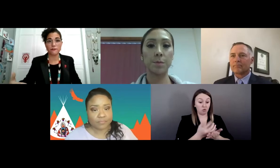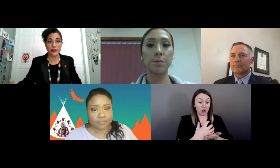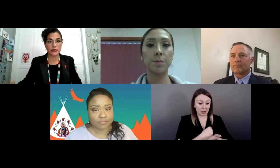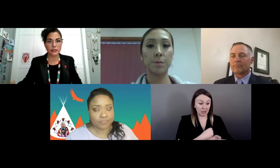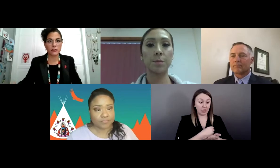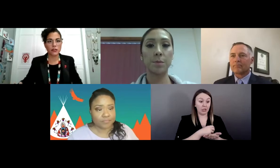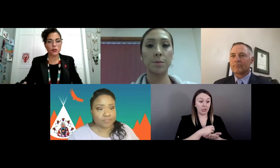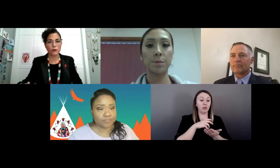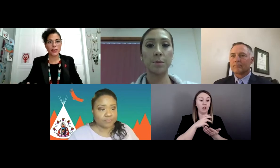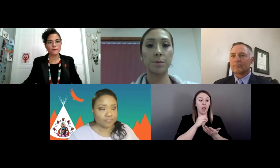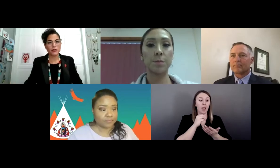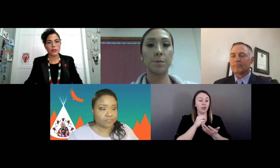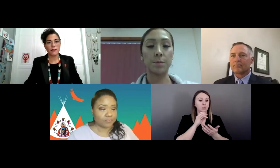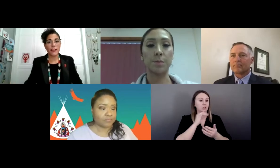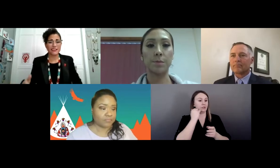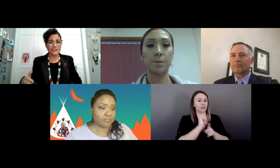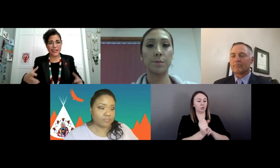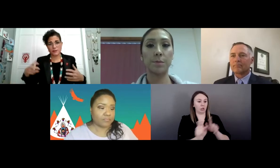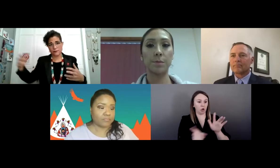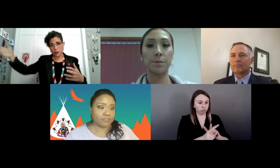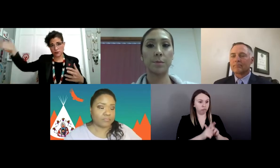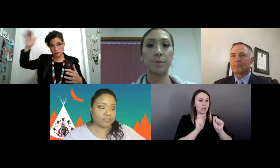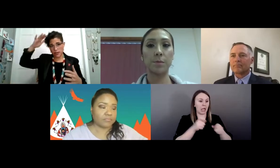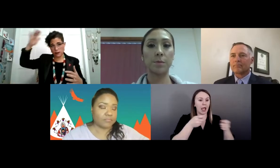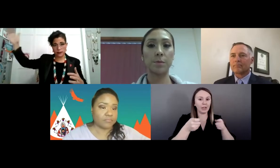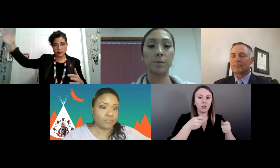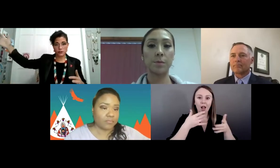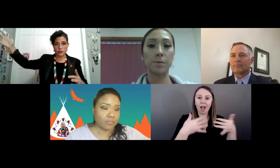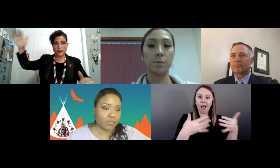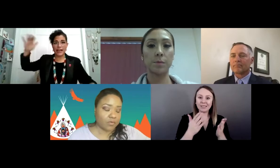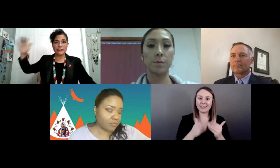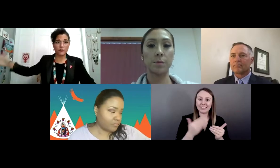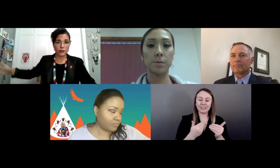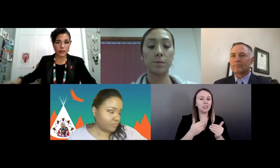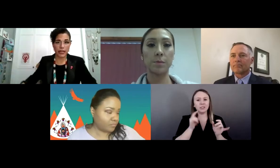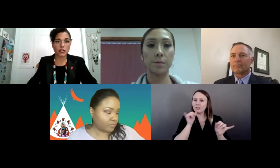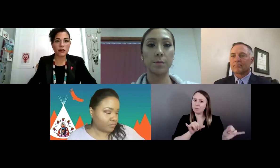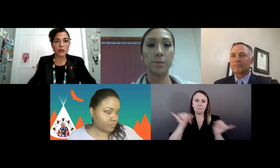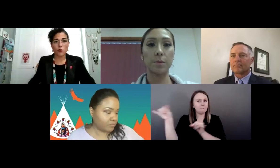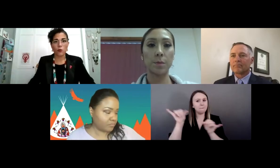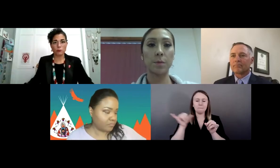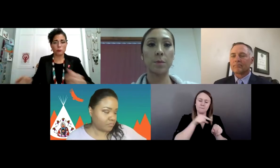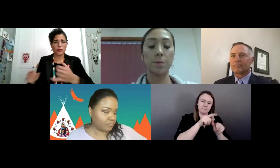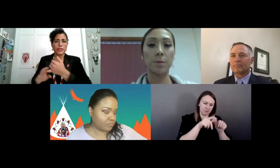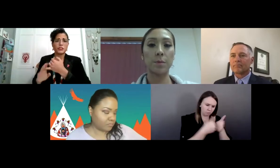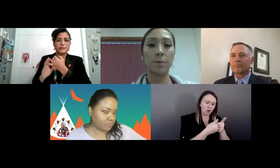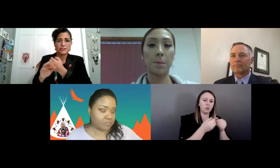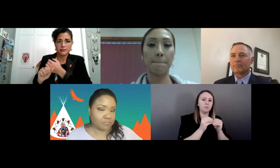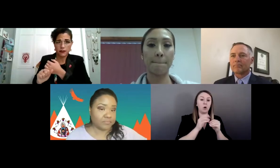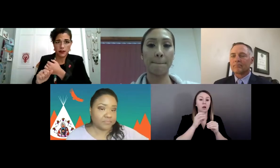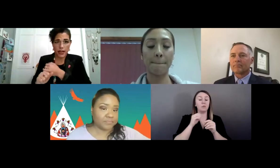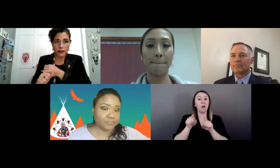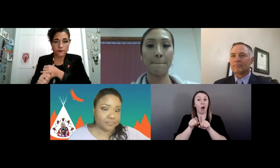with funding, right? And that ebbs and flows from a bigger sort of high level, like what